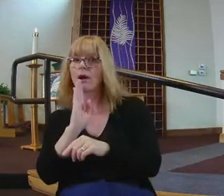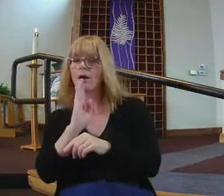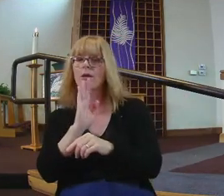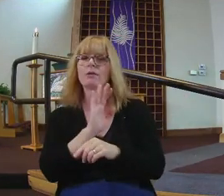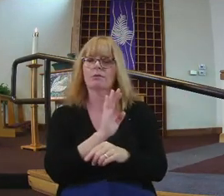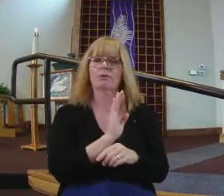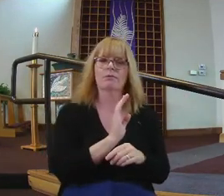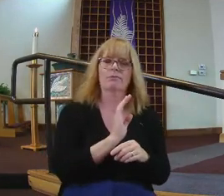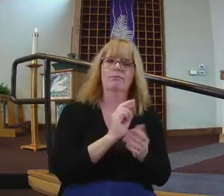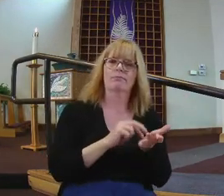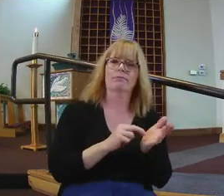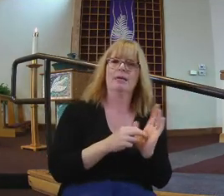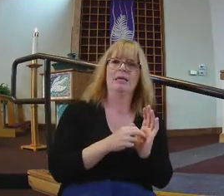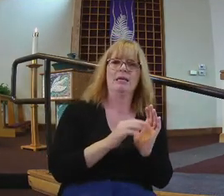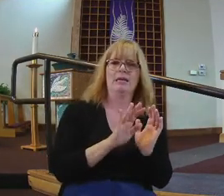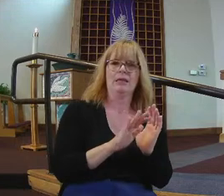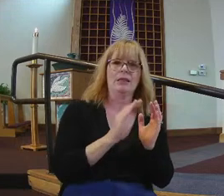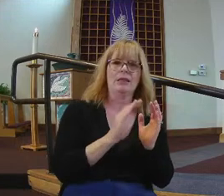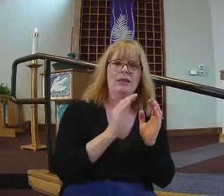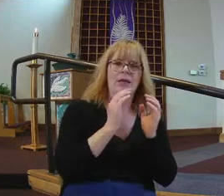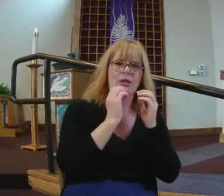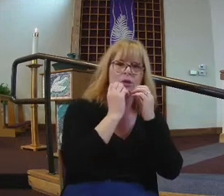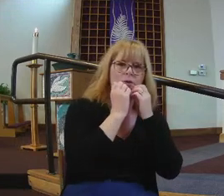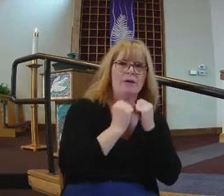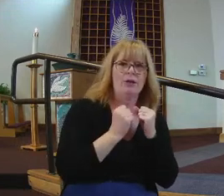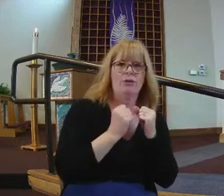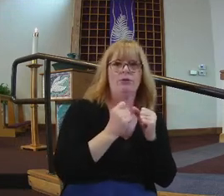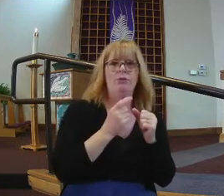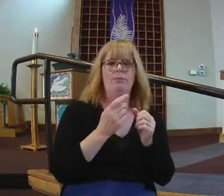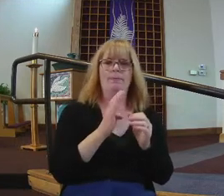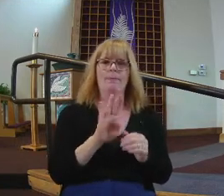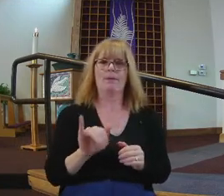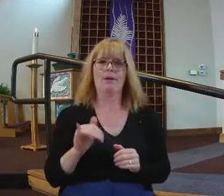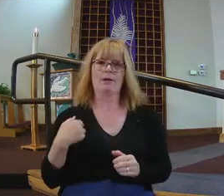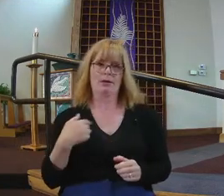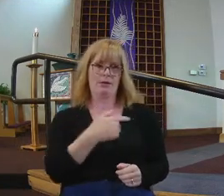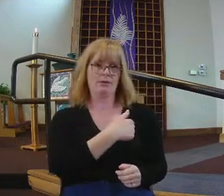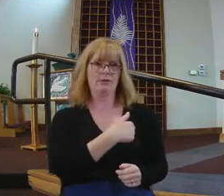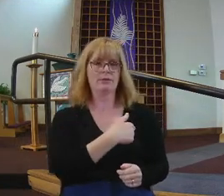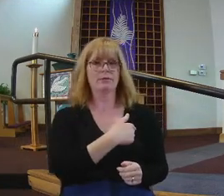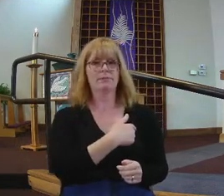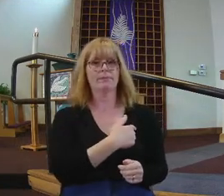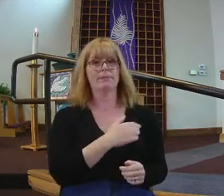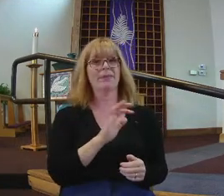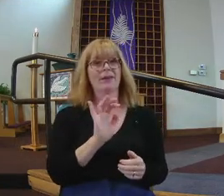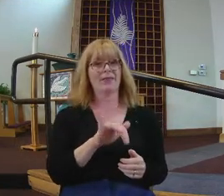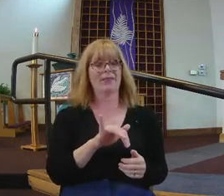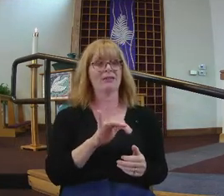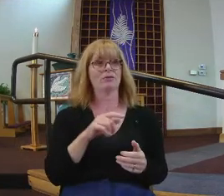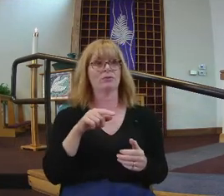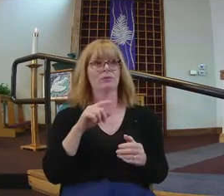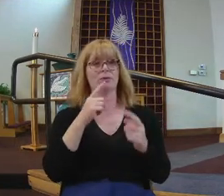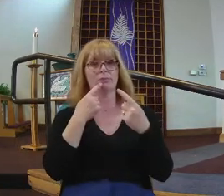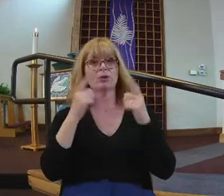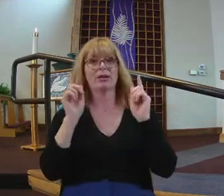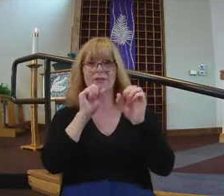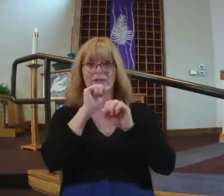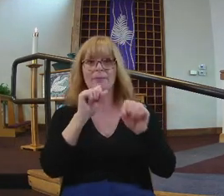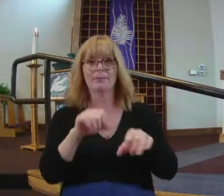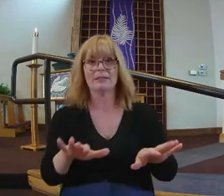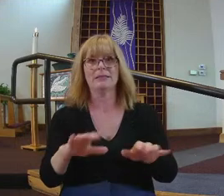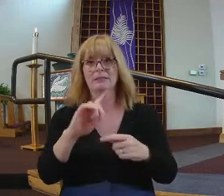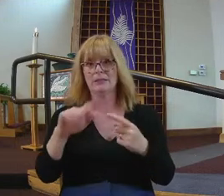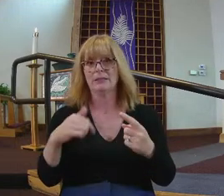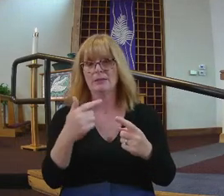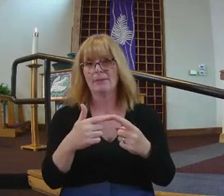us. That's what Barbara Brown Taylor invites us to do, my friends. In the practice of pronouncing